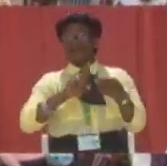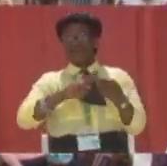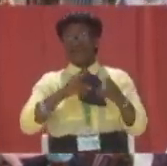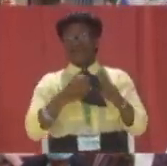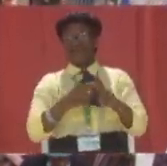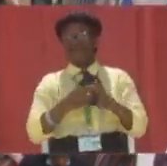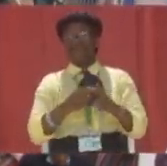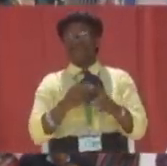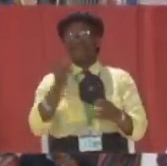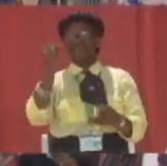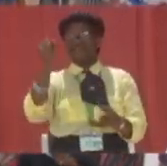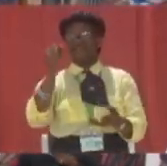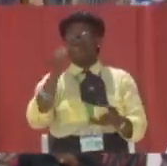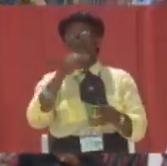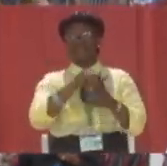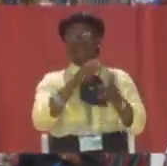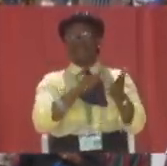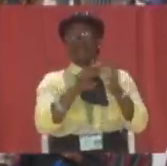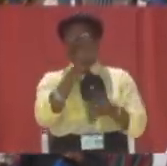before the end of this month,